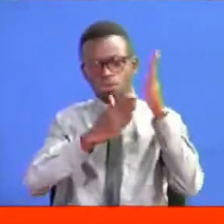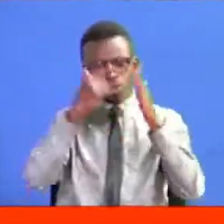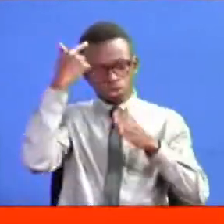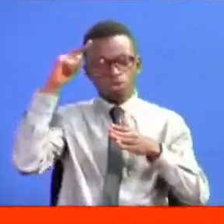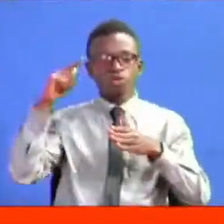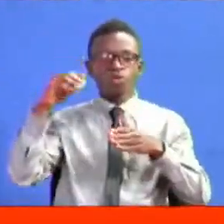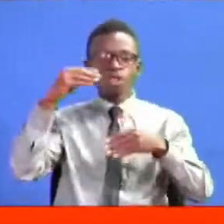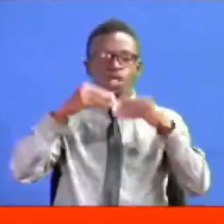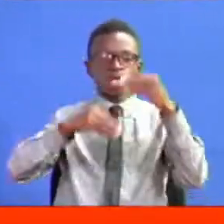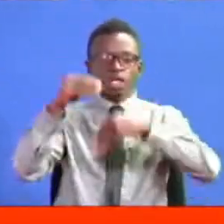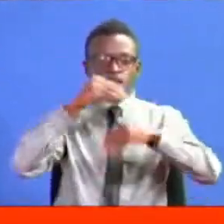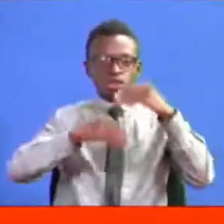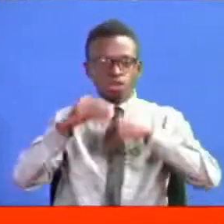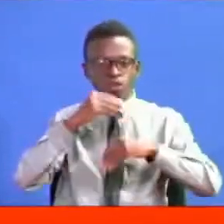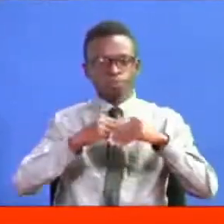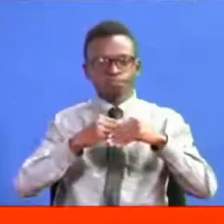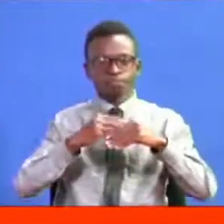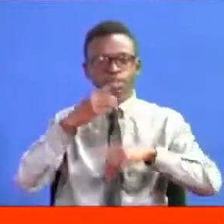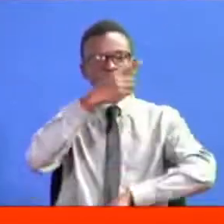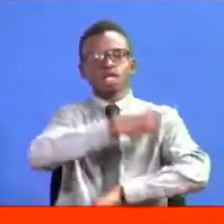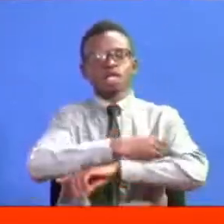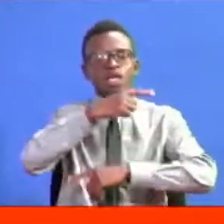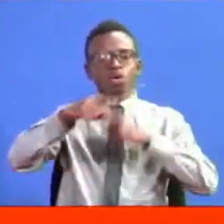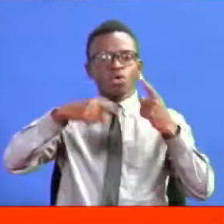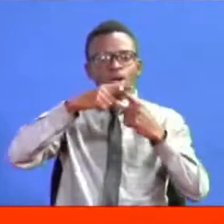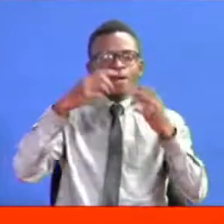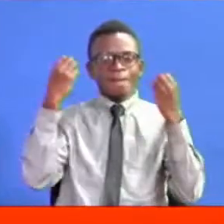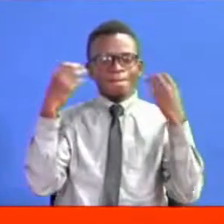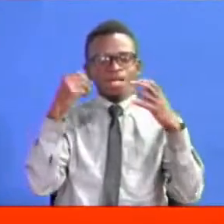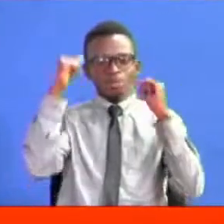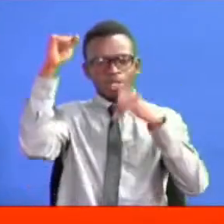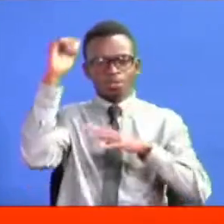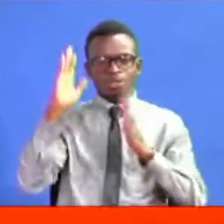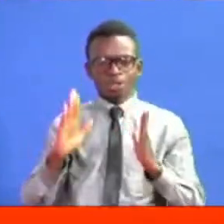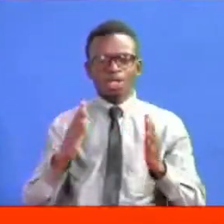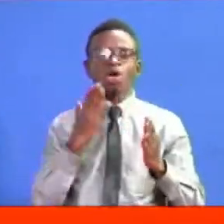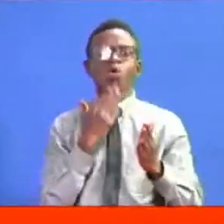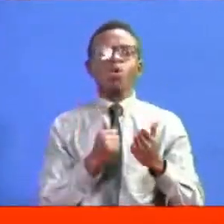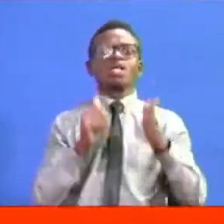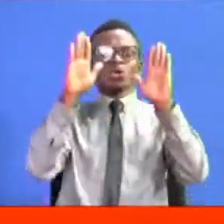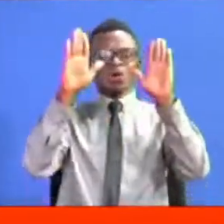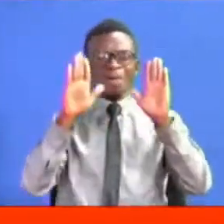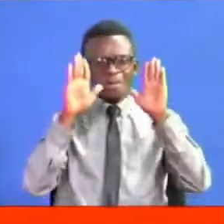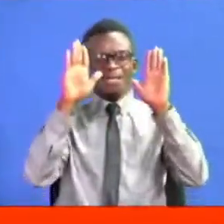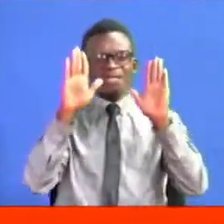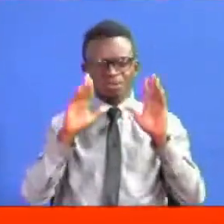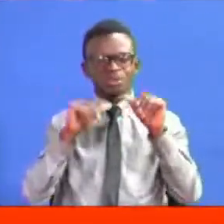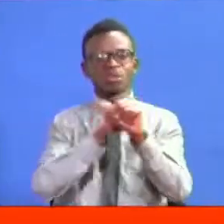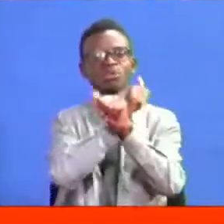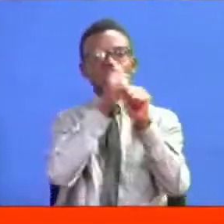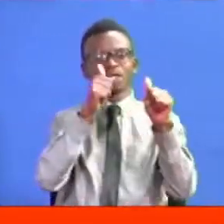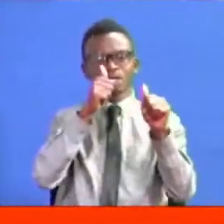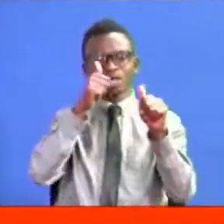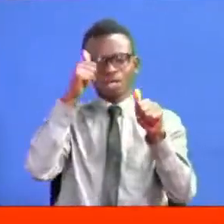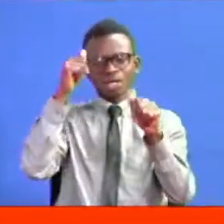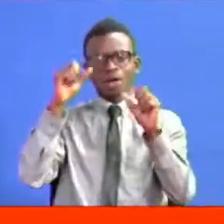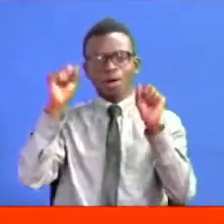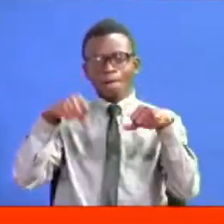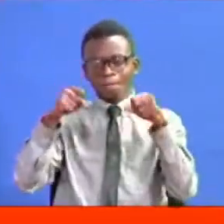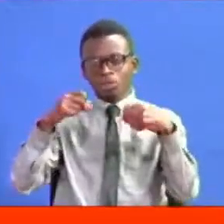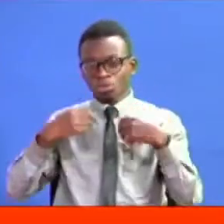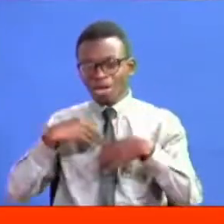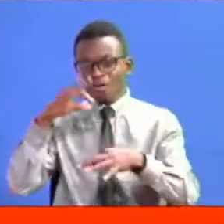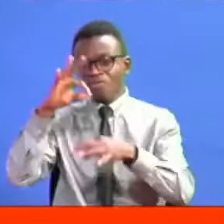general elections, a day when many aspirants are hoping for maximum turnout of the electorate to cast votes in their